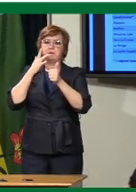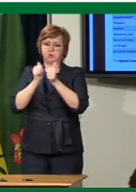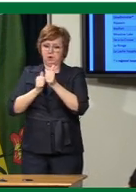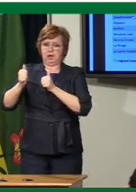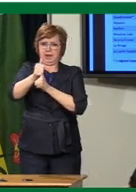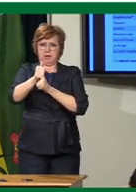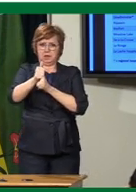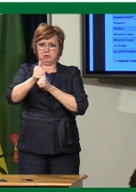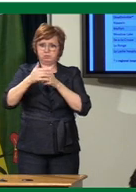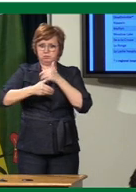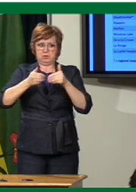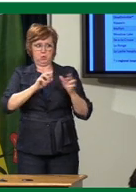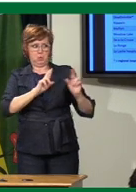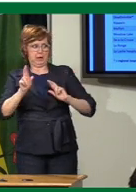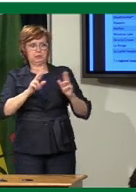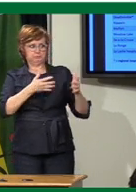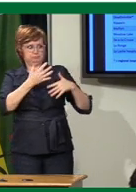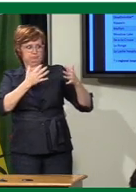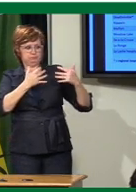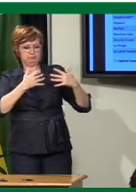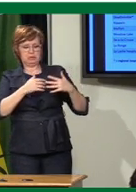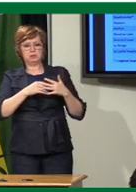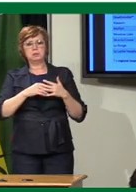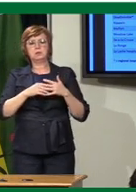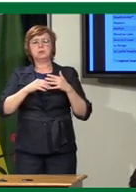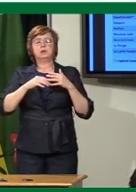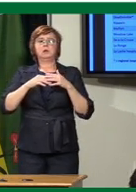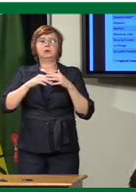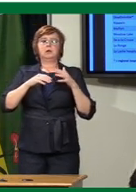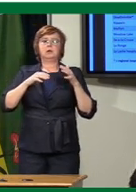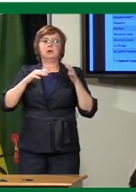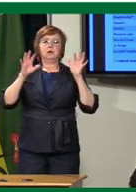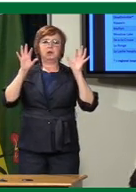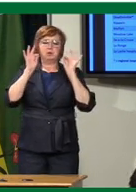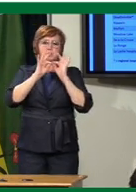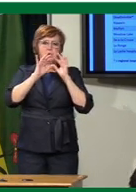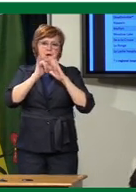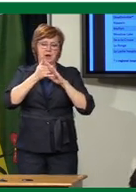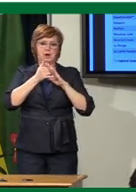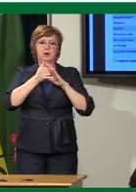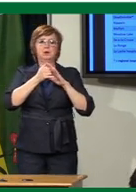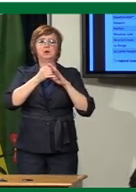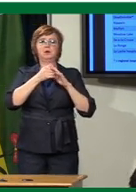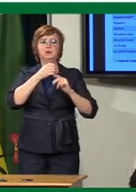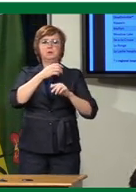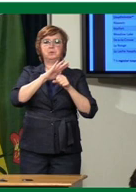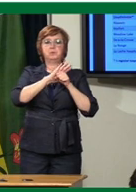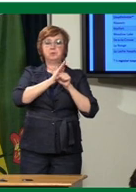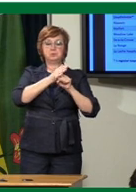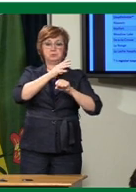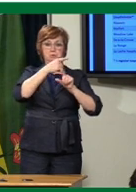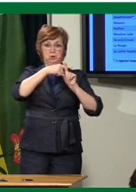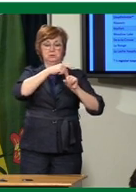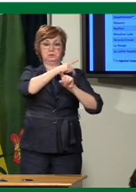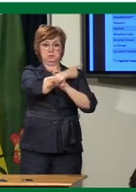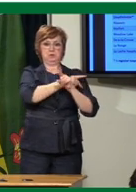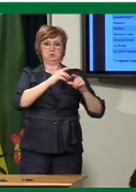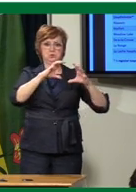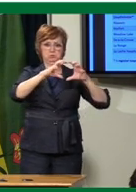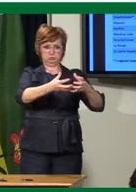patients into a wing or onto a unit, cohorting those COVID patients in order to reduce the risk